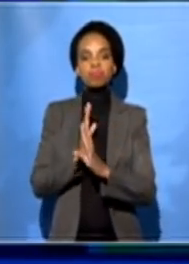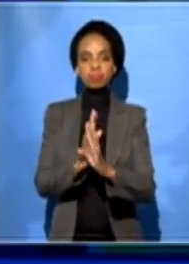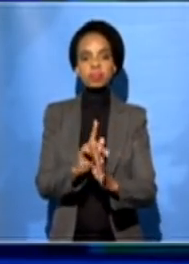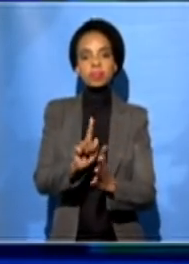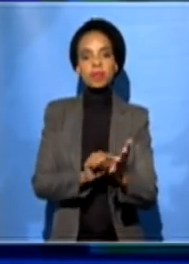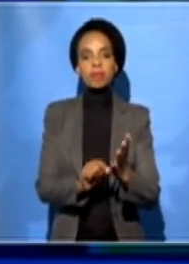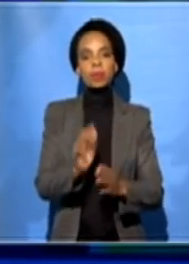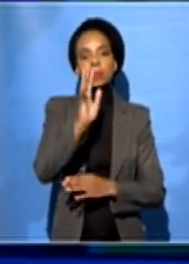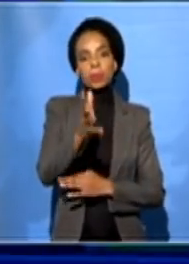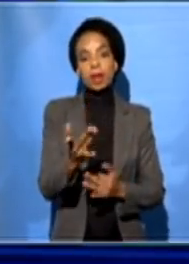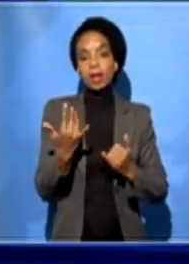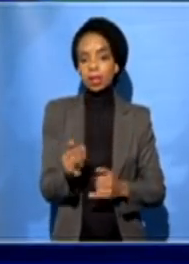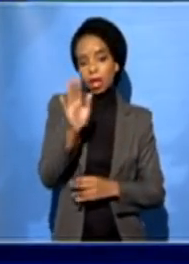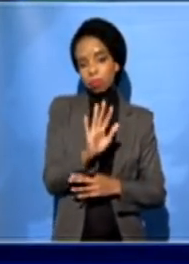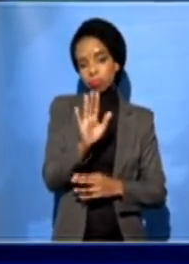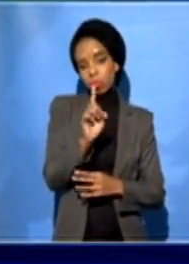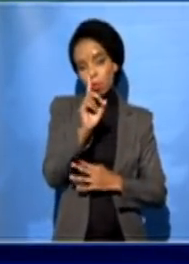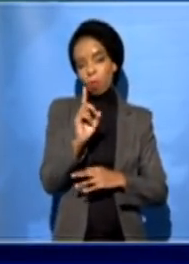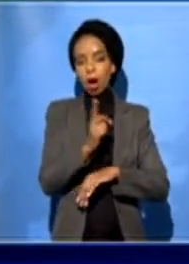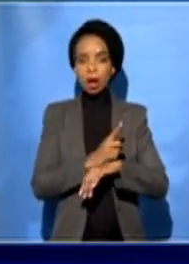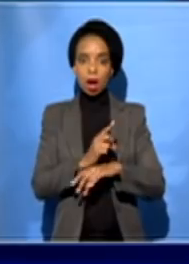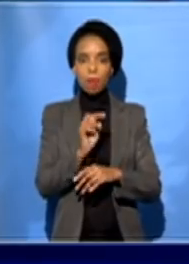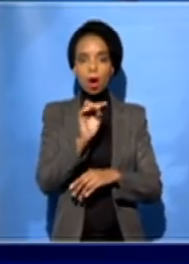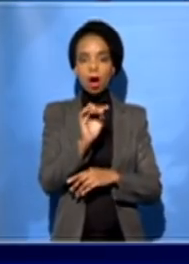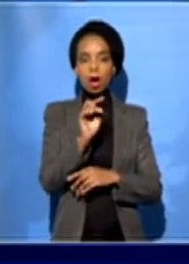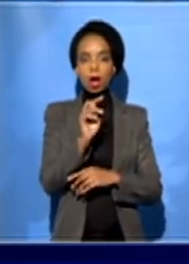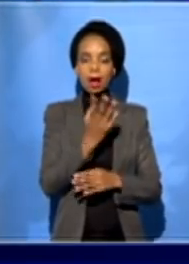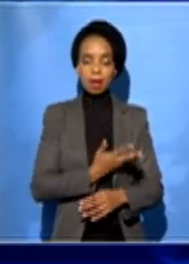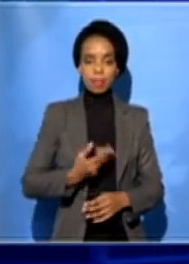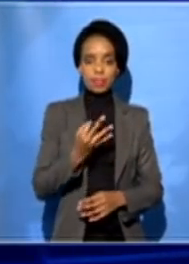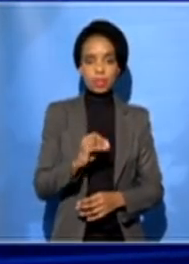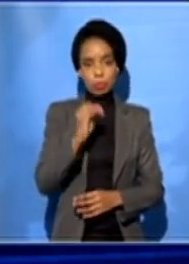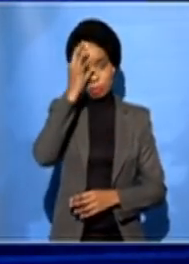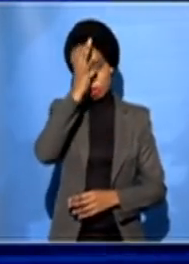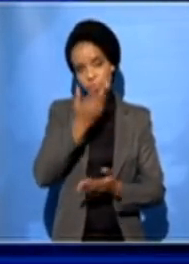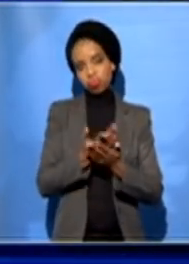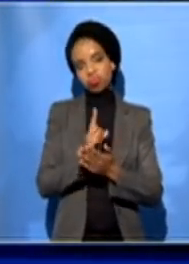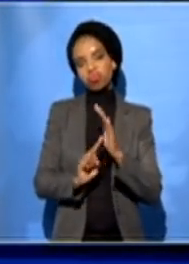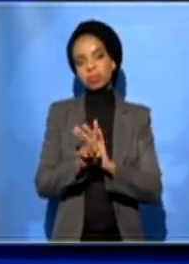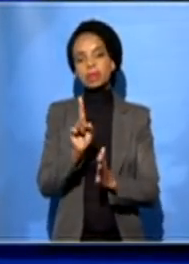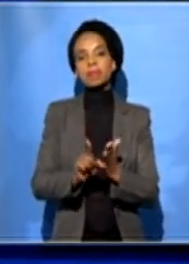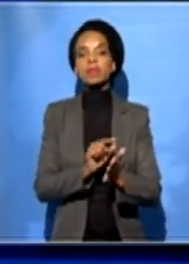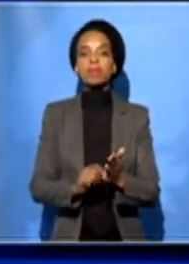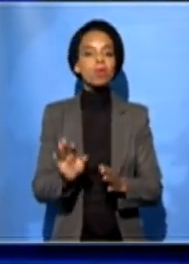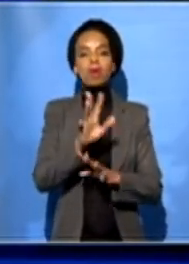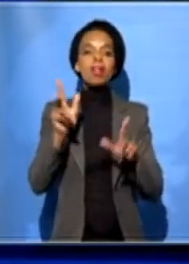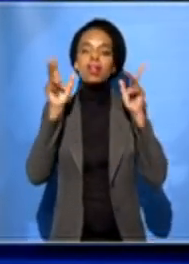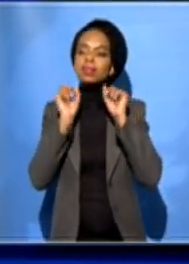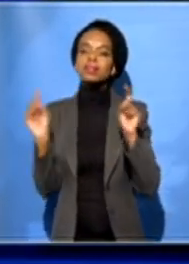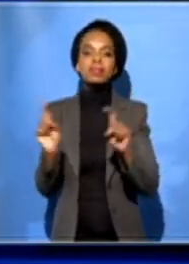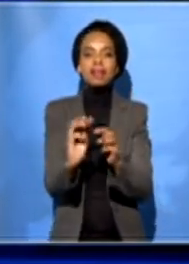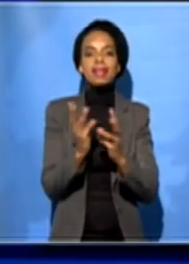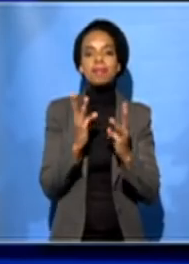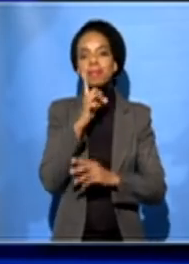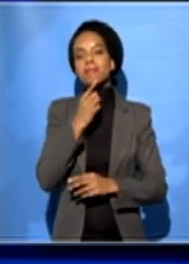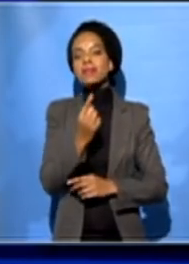to get to your polling stations. This vote is so important. So please don't listen to the naysayers. Don't listen to people